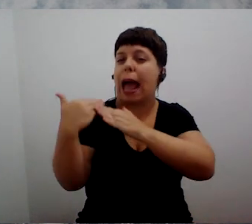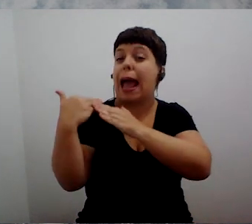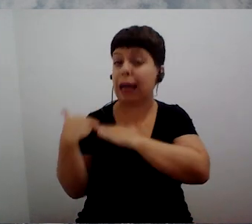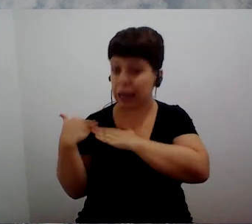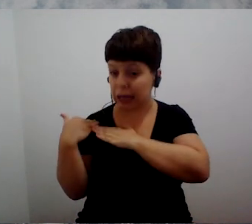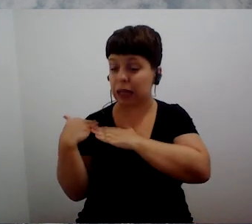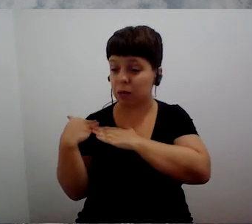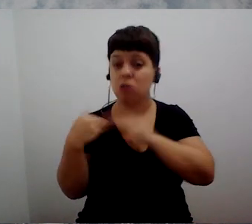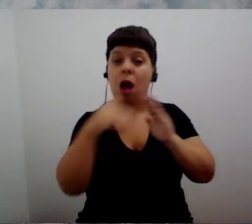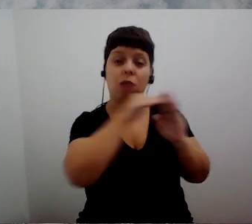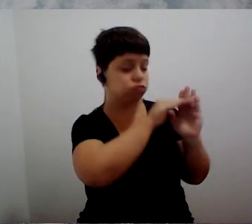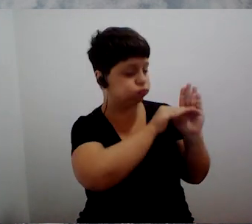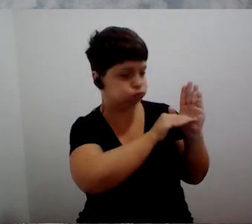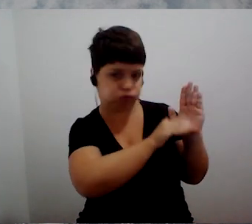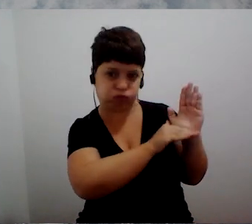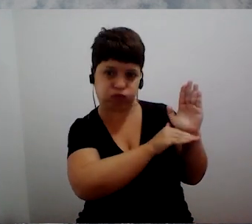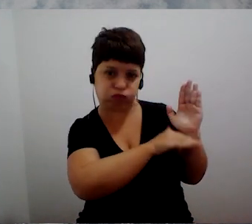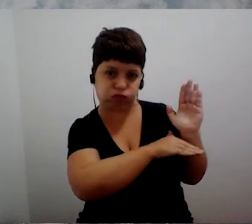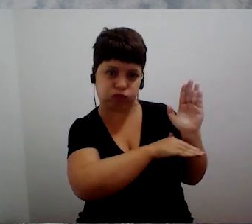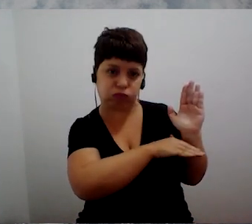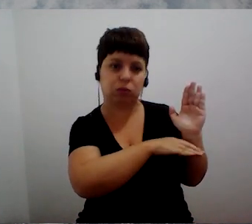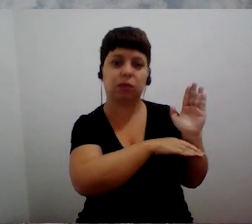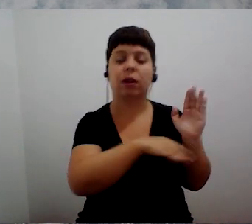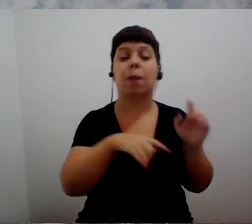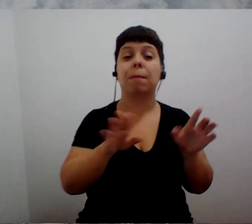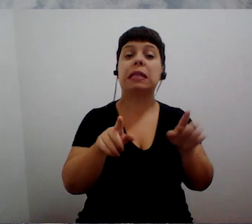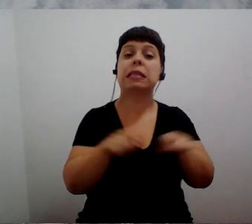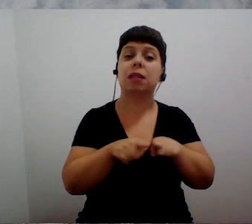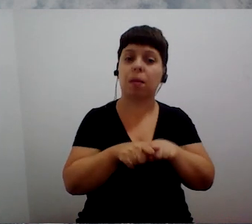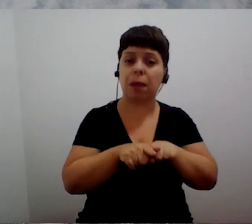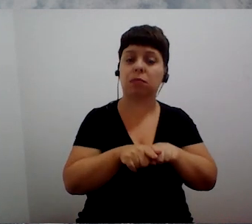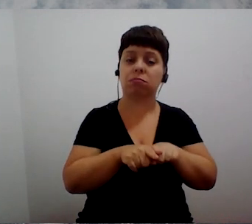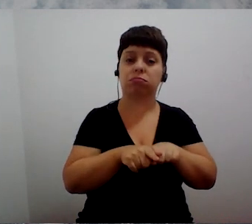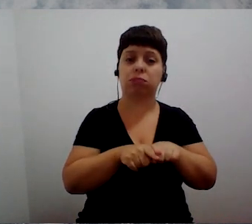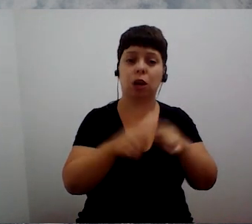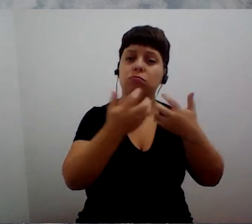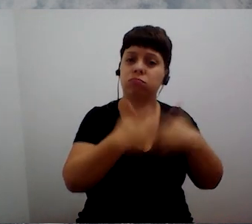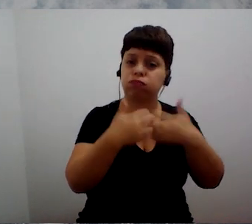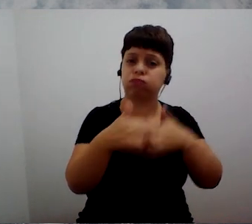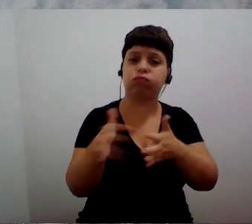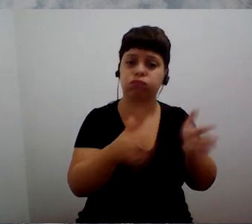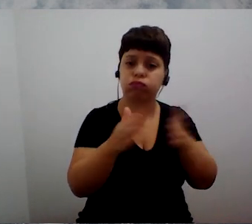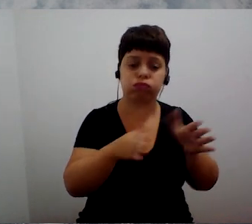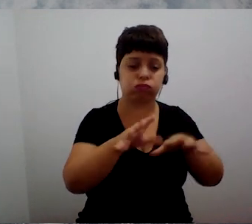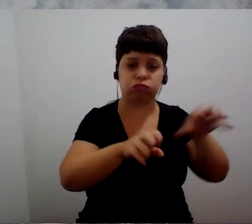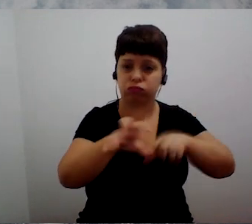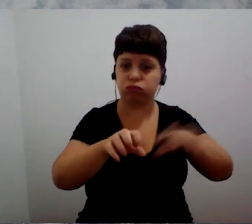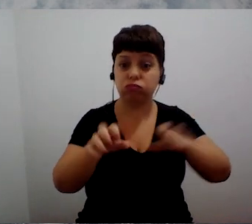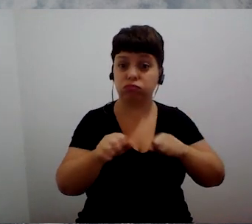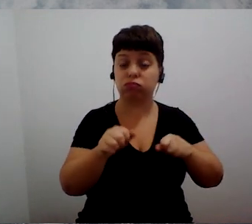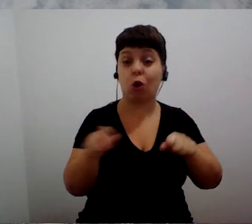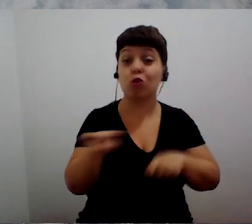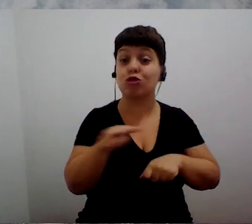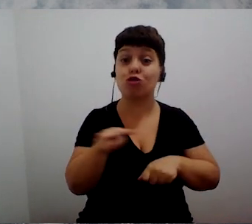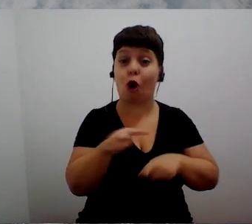services. And at the same time, maintain the structure, functioning, productivity, and diversity of the